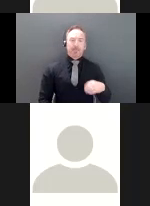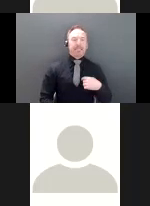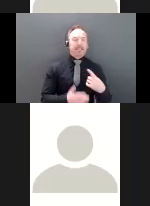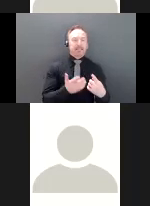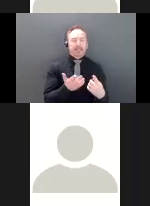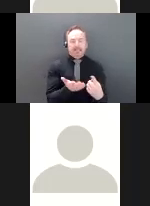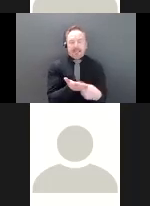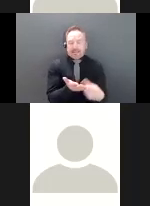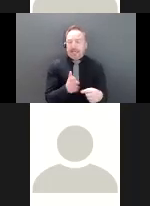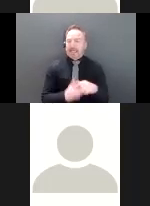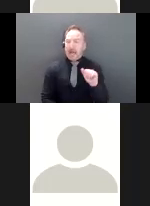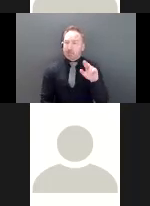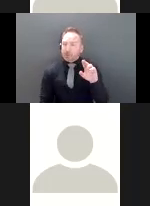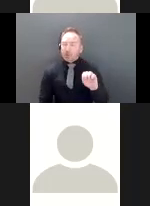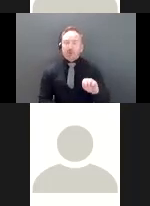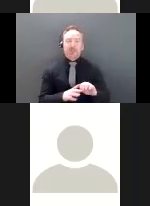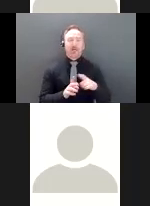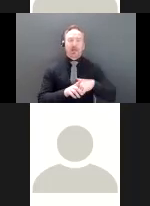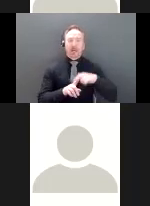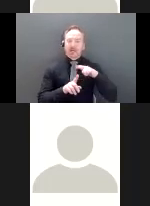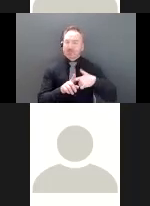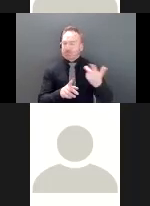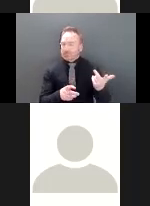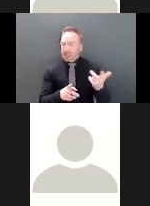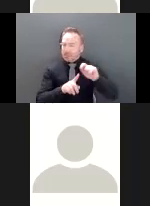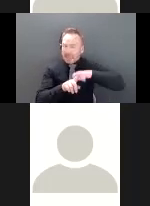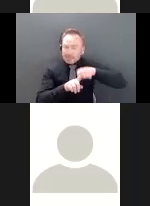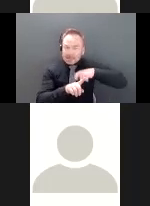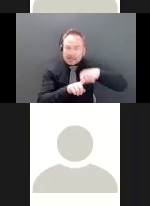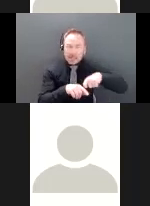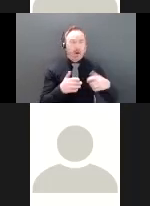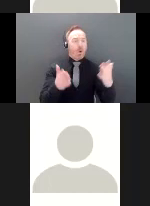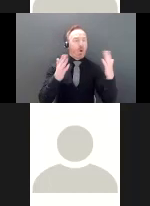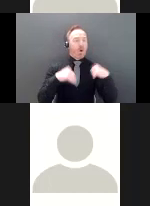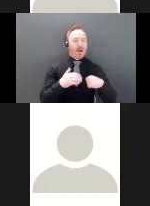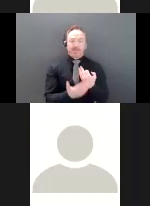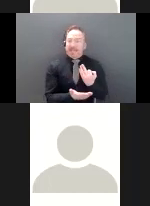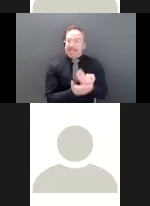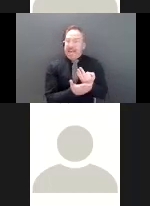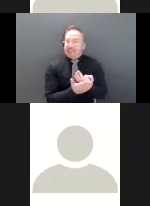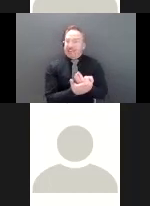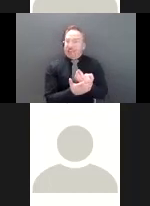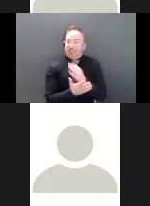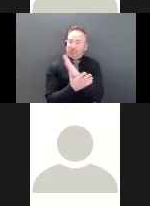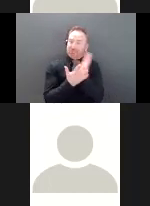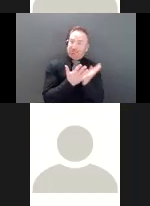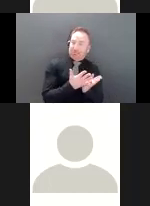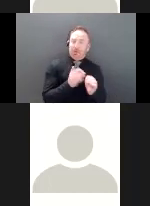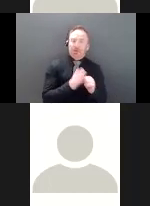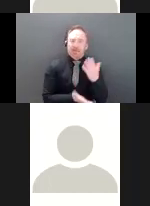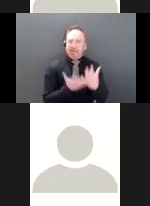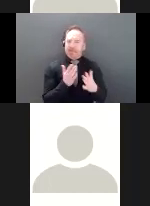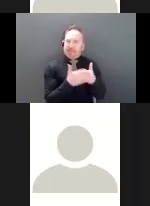violence. And financial abuse, which is often older women experience within the context of an intimate friend or